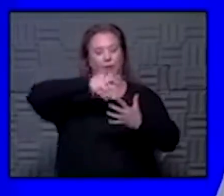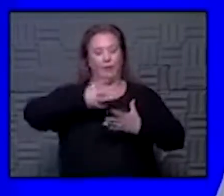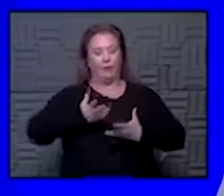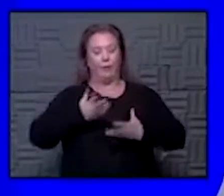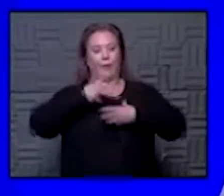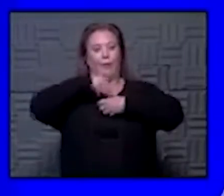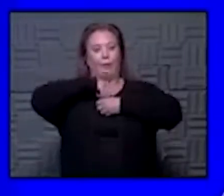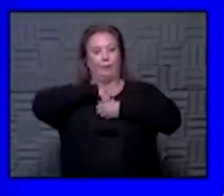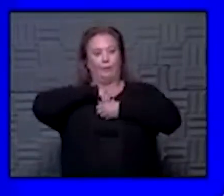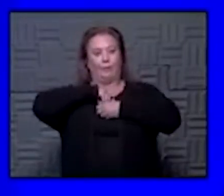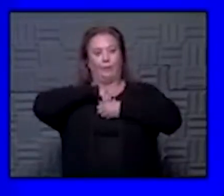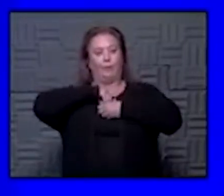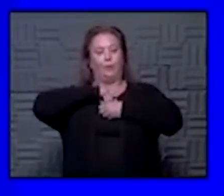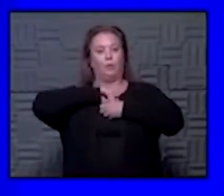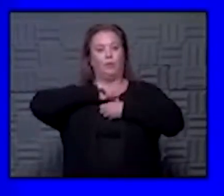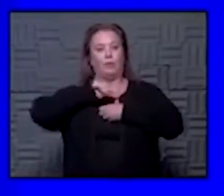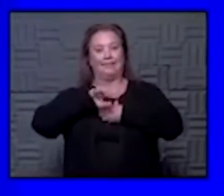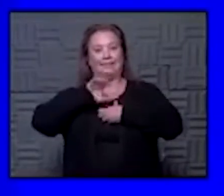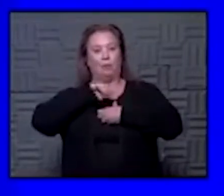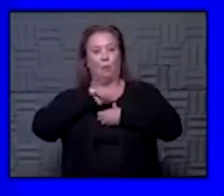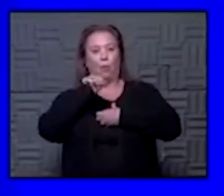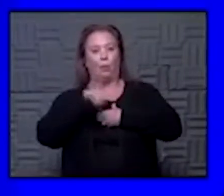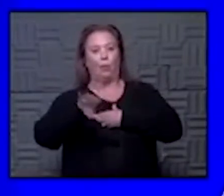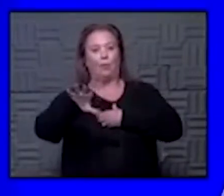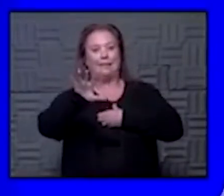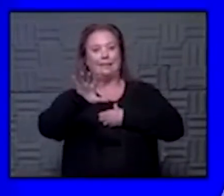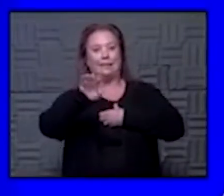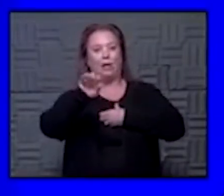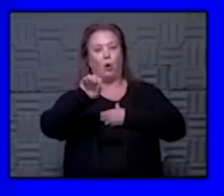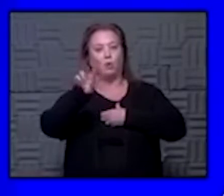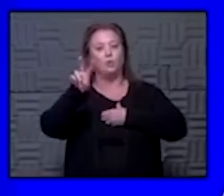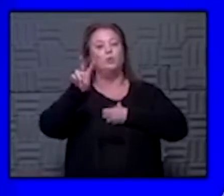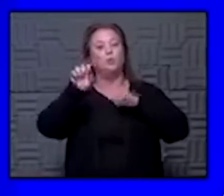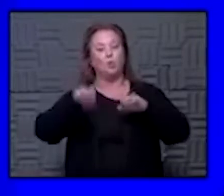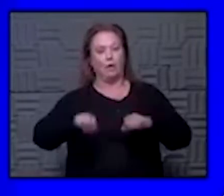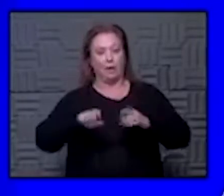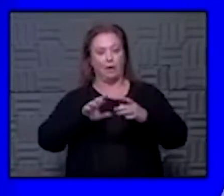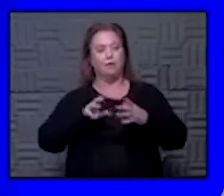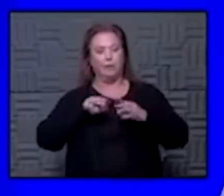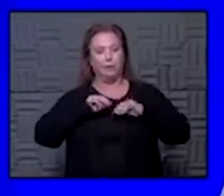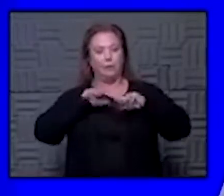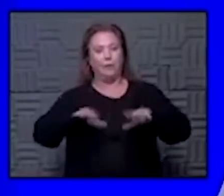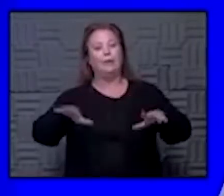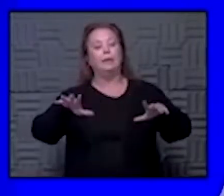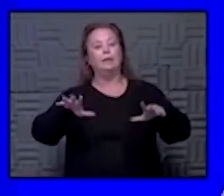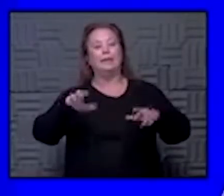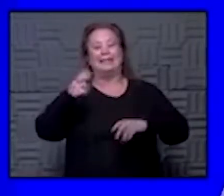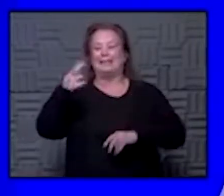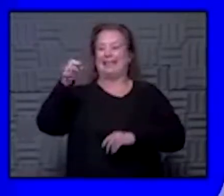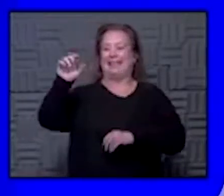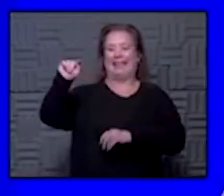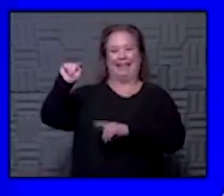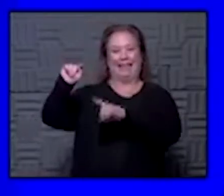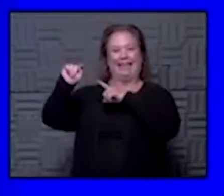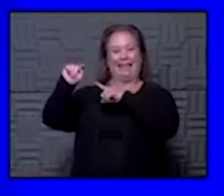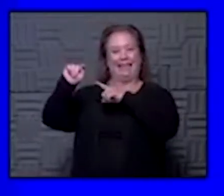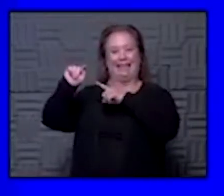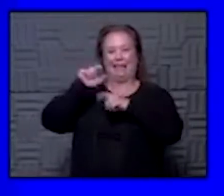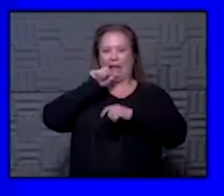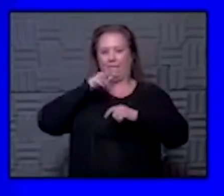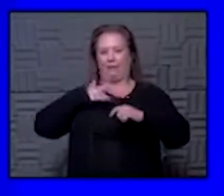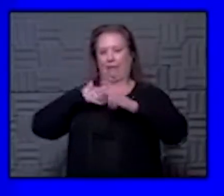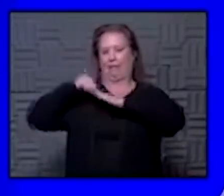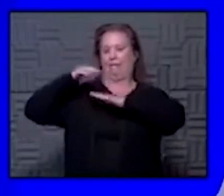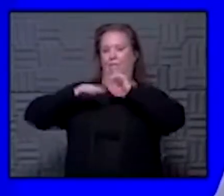can release enough CO2 with the masks on, especially these surgical masks. So that's not the issue. It's more of the heat and the uncomfortableness